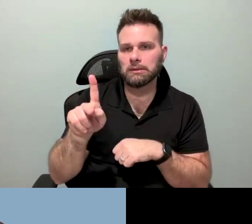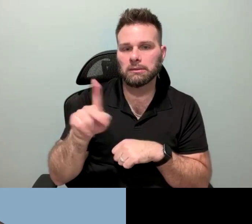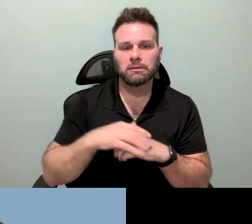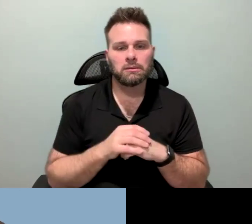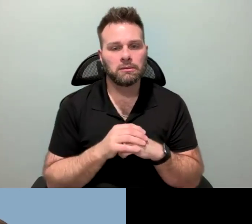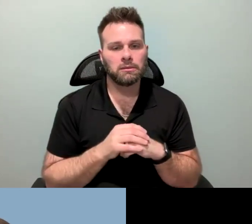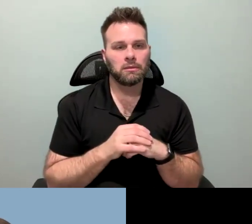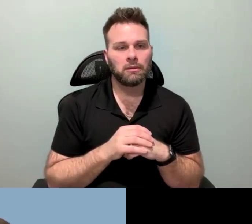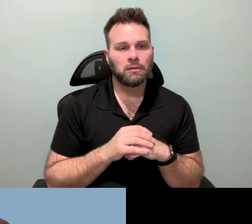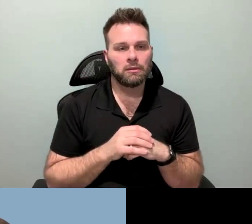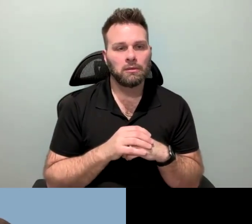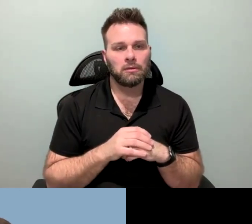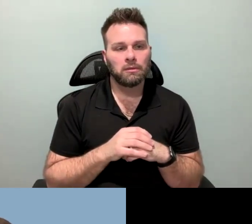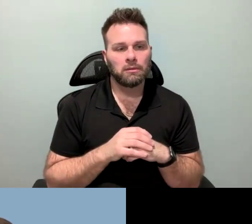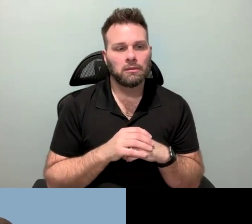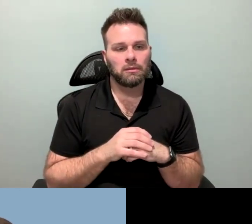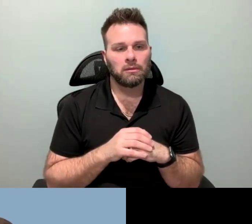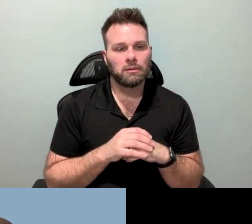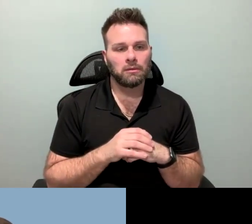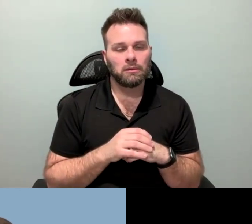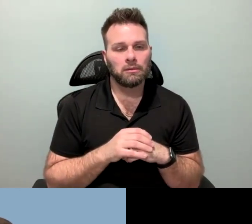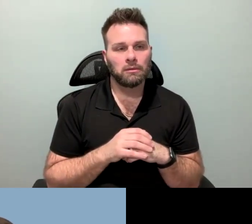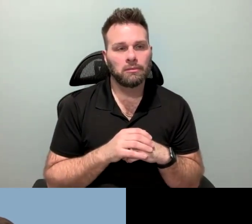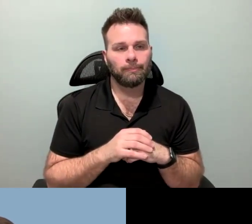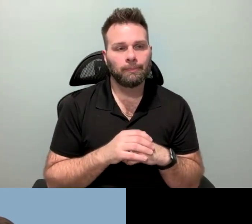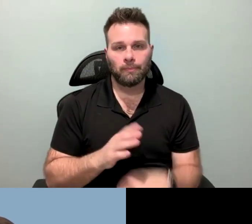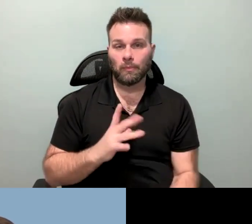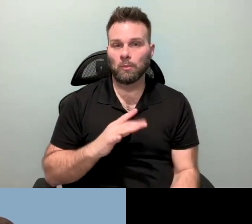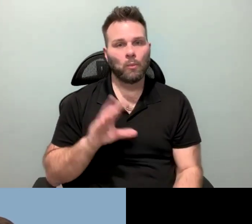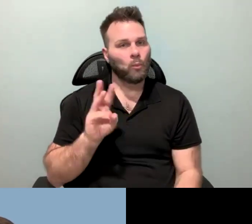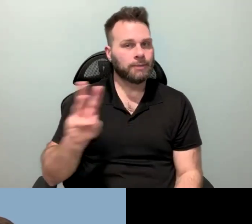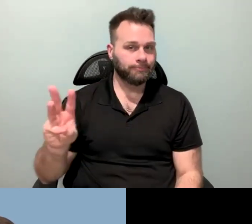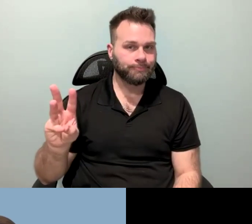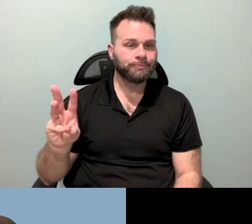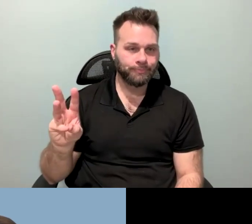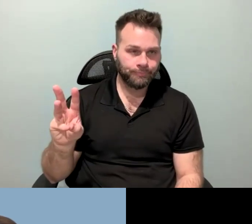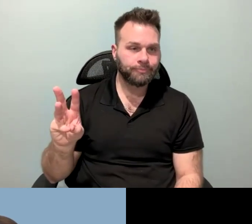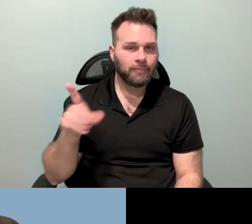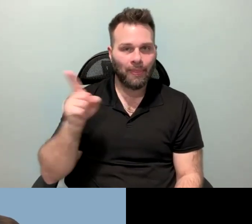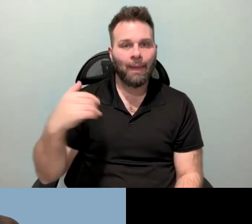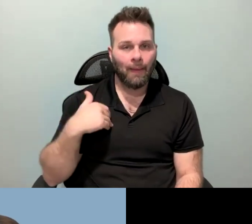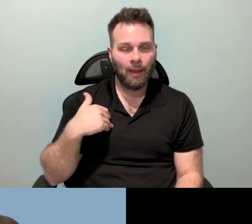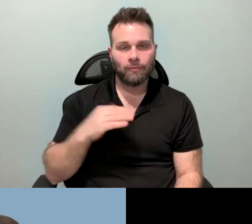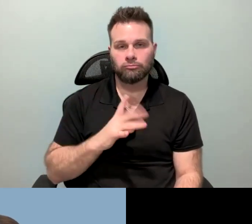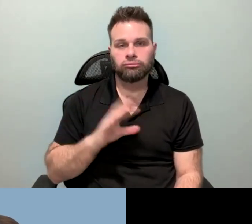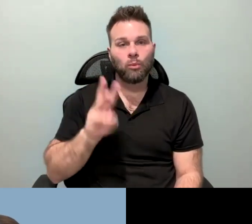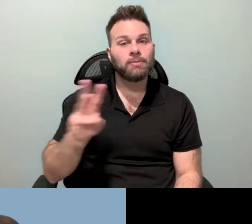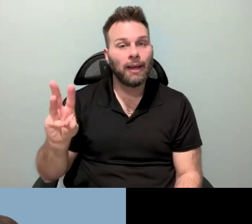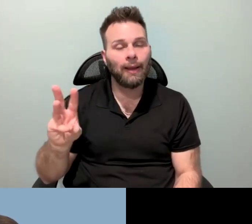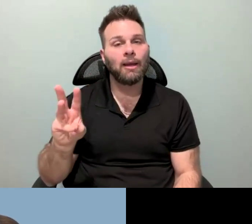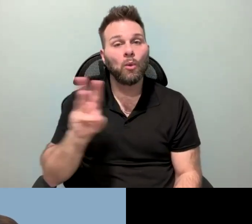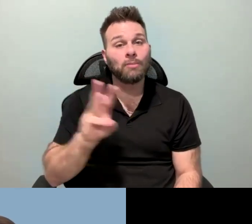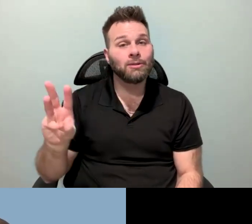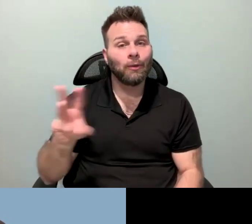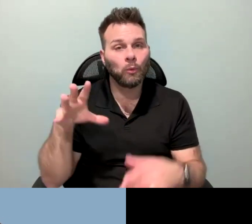They have a great website that has resources about